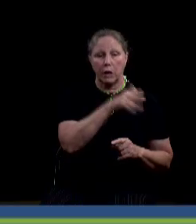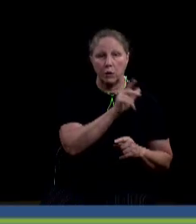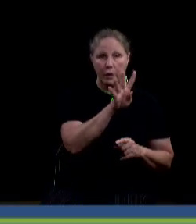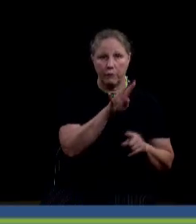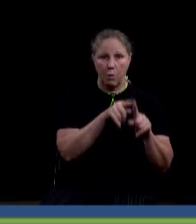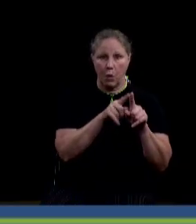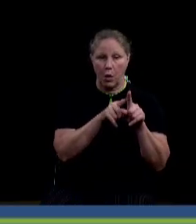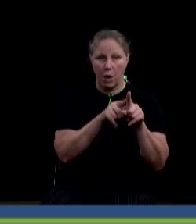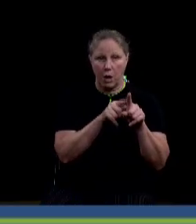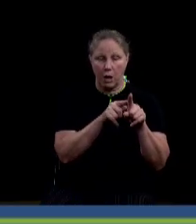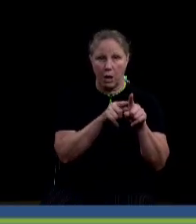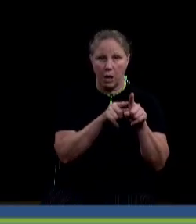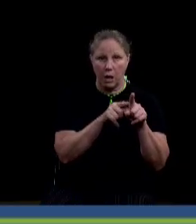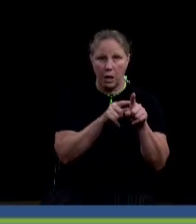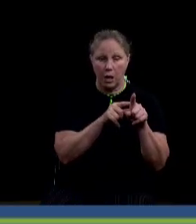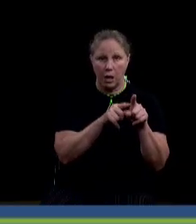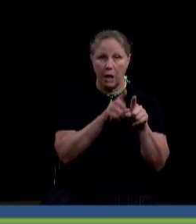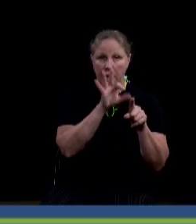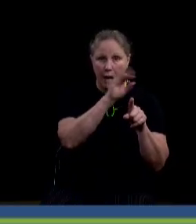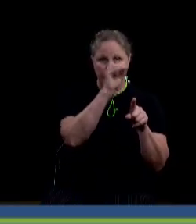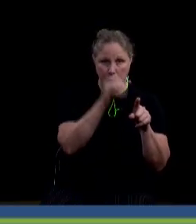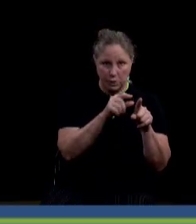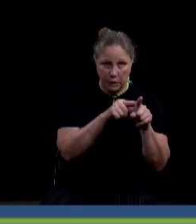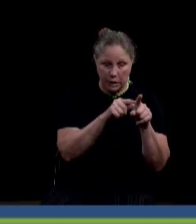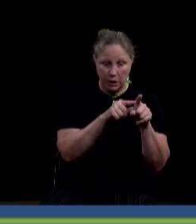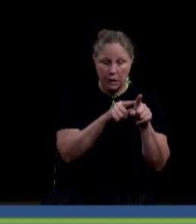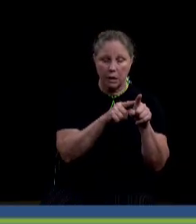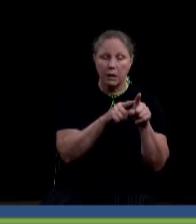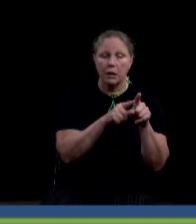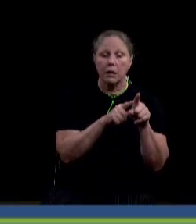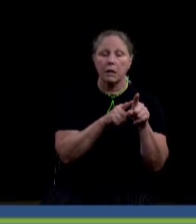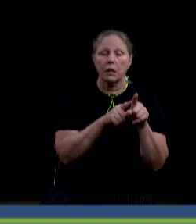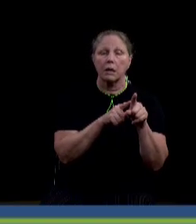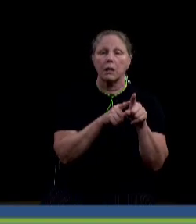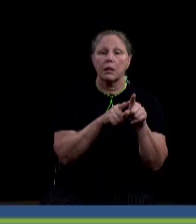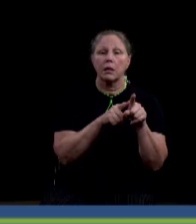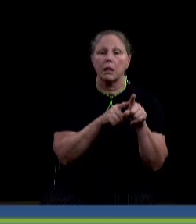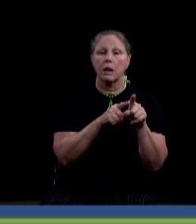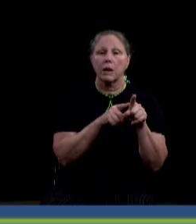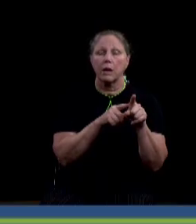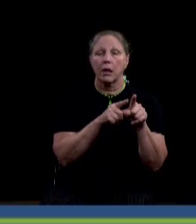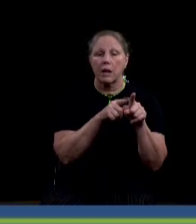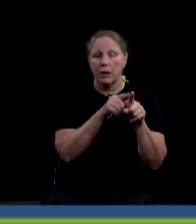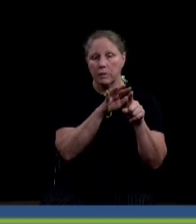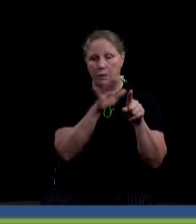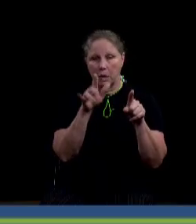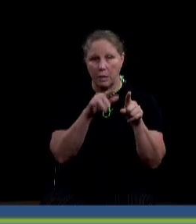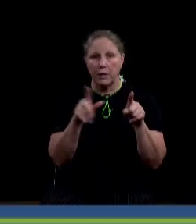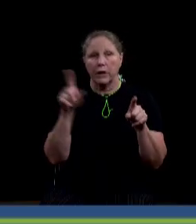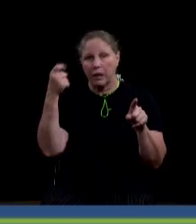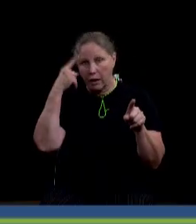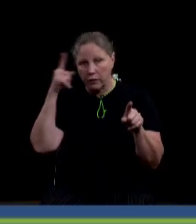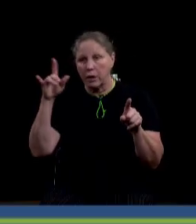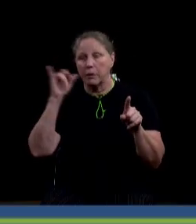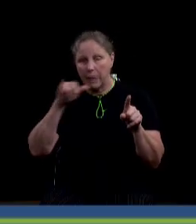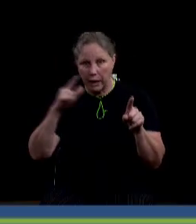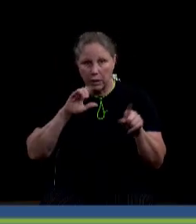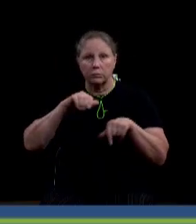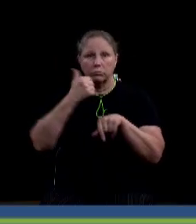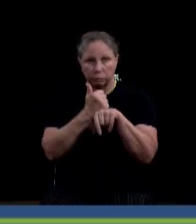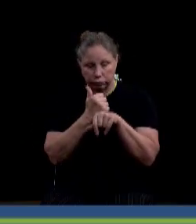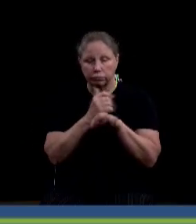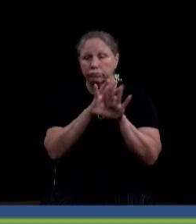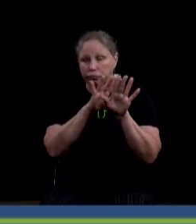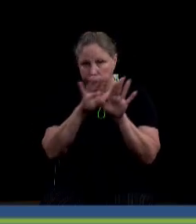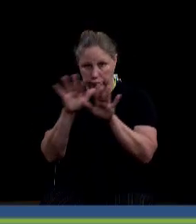rate, across that time where the orders from the governor and the mayor were enacted, we saw that flattening of the curve, and then we also see